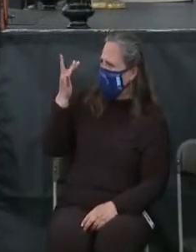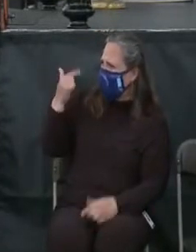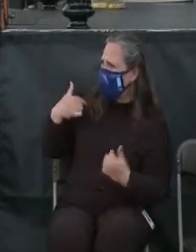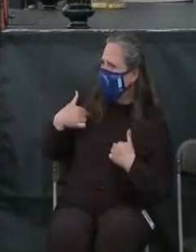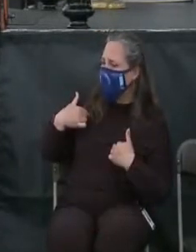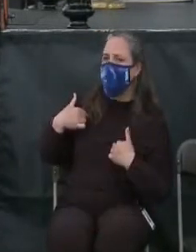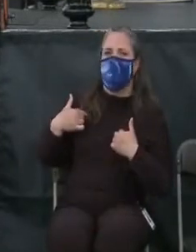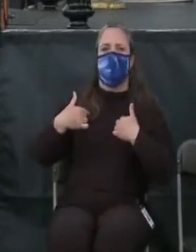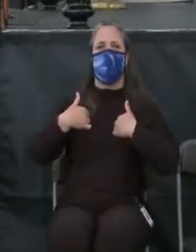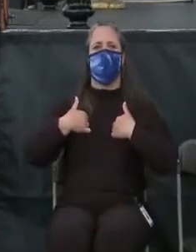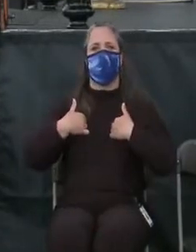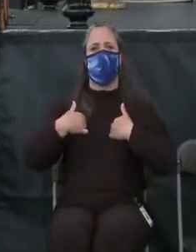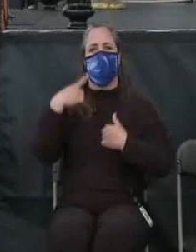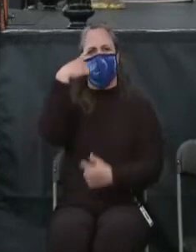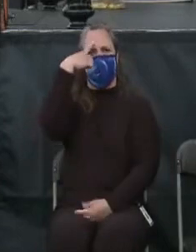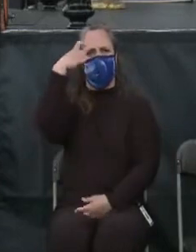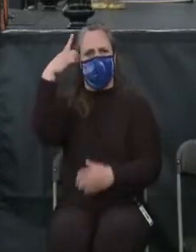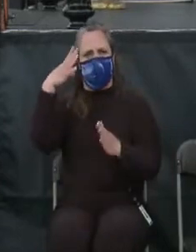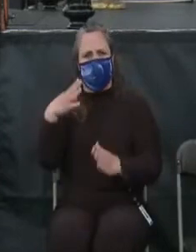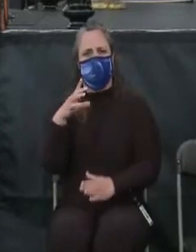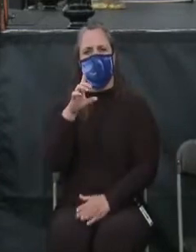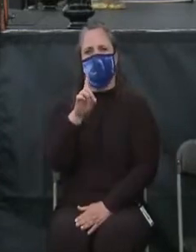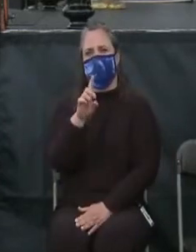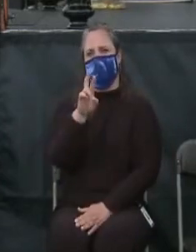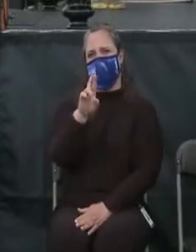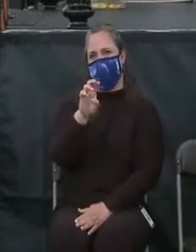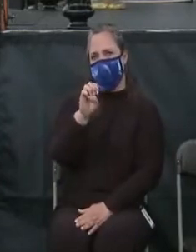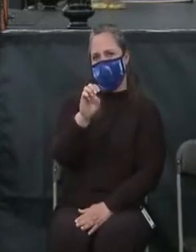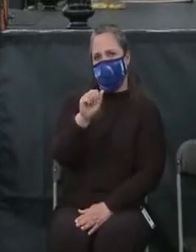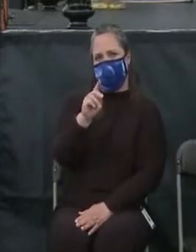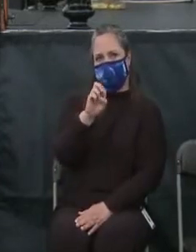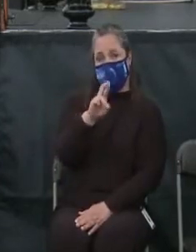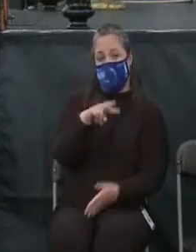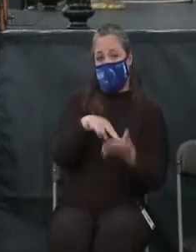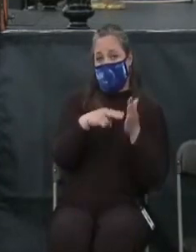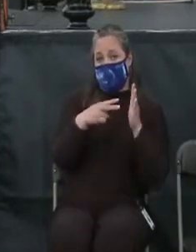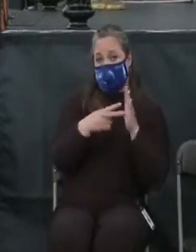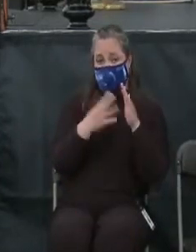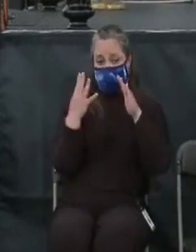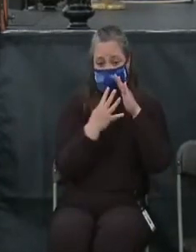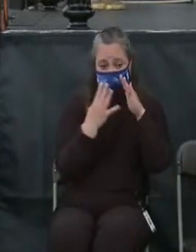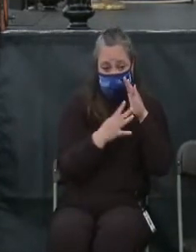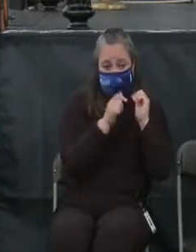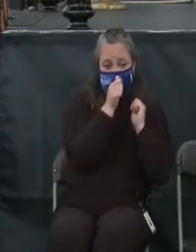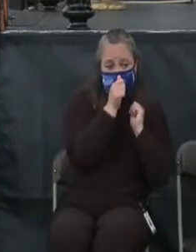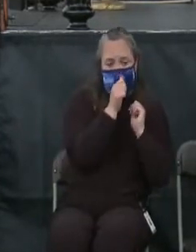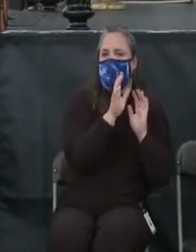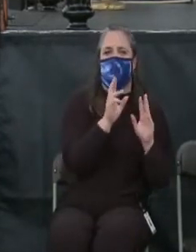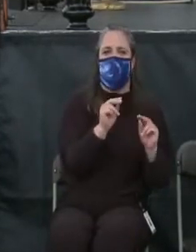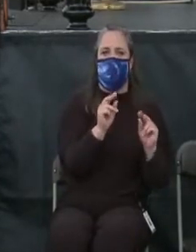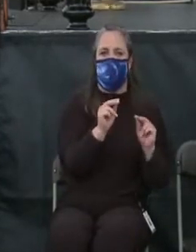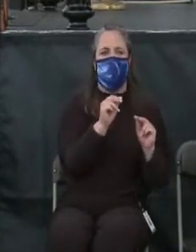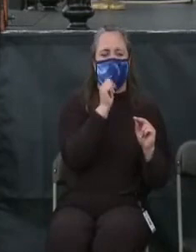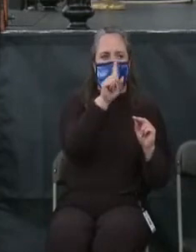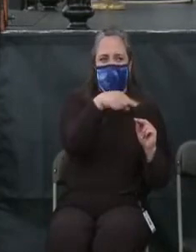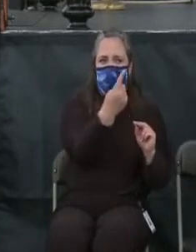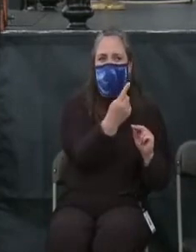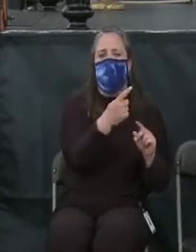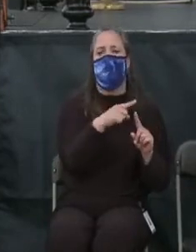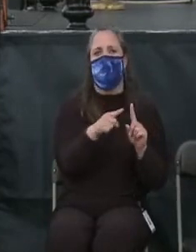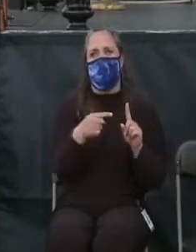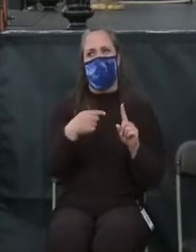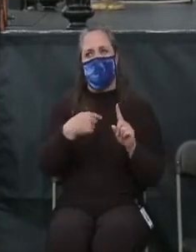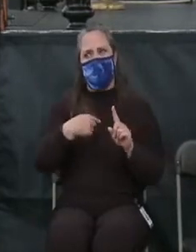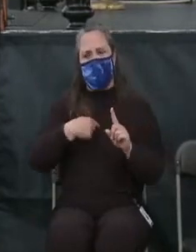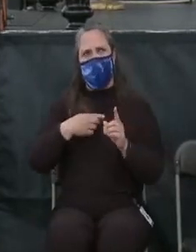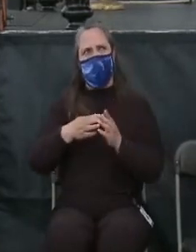But I'm a dreamer. And no, not just the undocumented one, but someone who believed in myself and believed in making the best